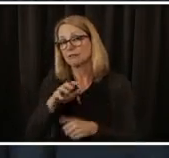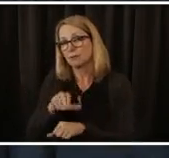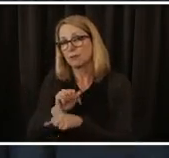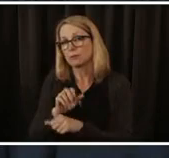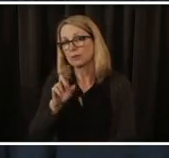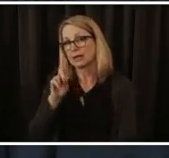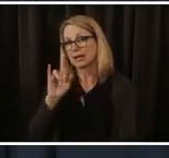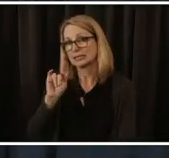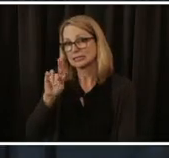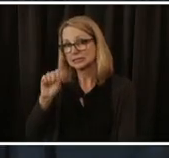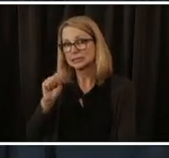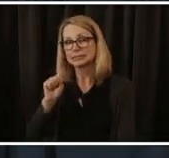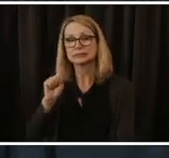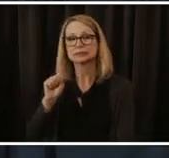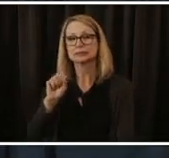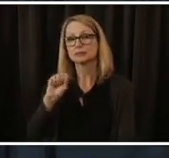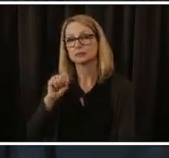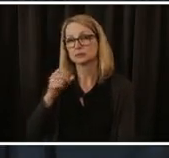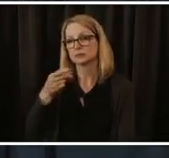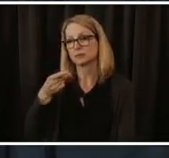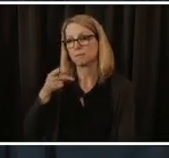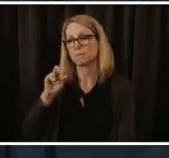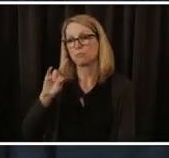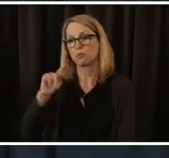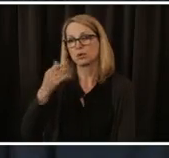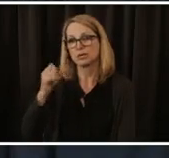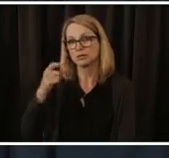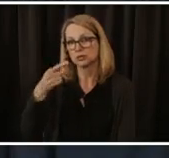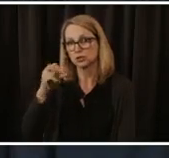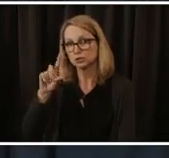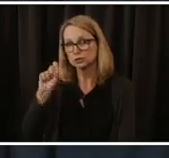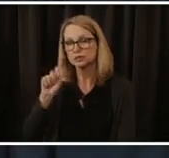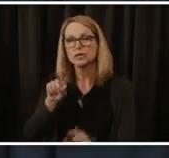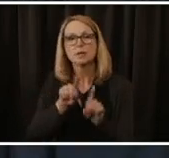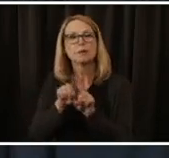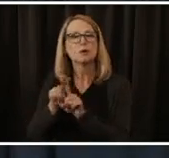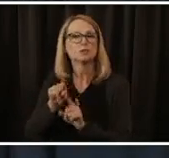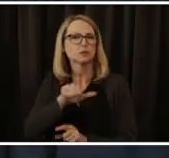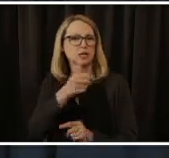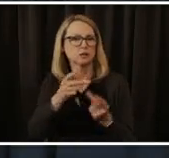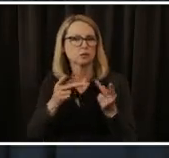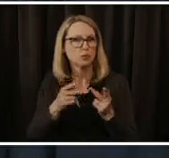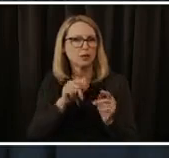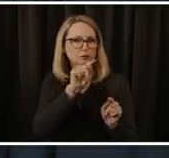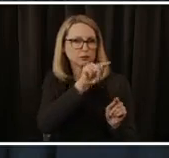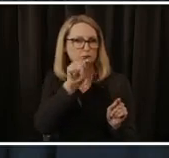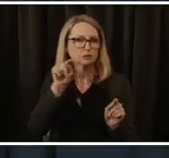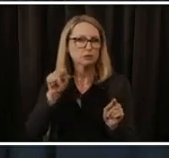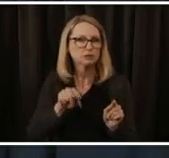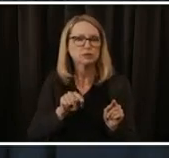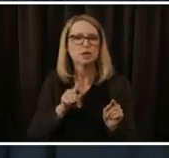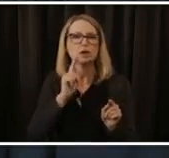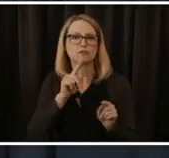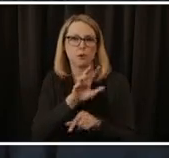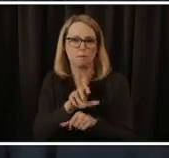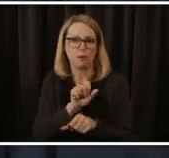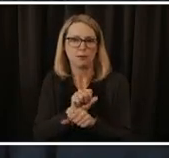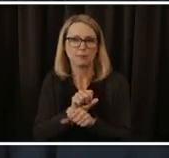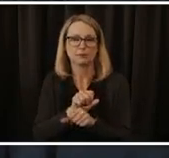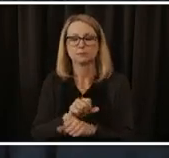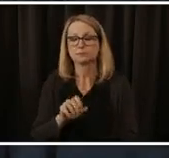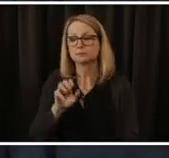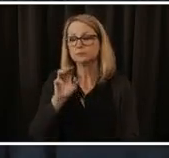Goods, and at many other sites across the state. I should also point out that Mesa County is also